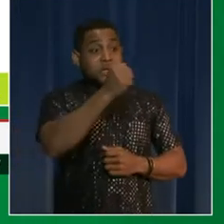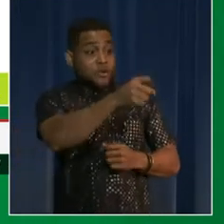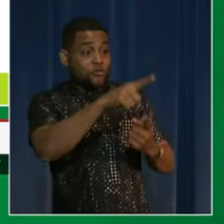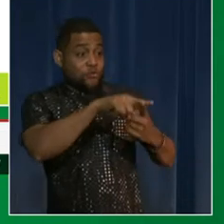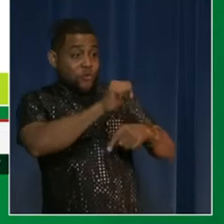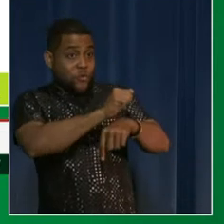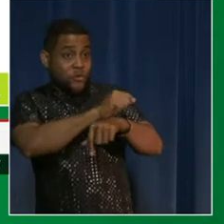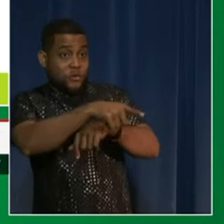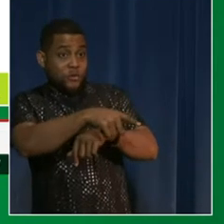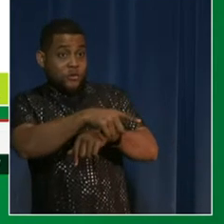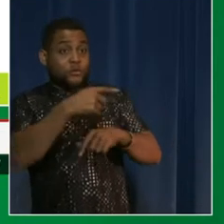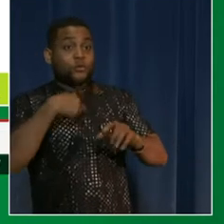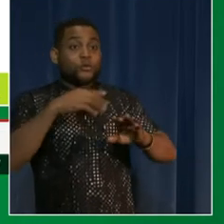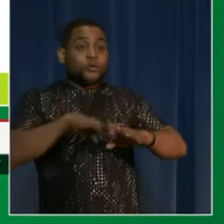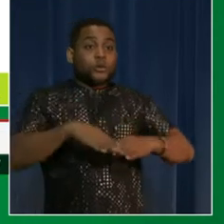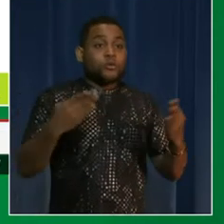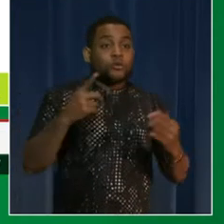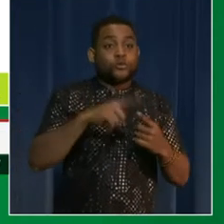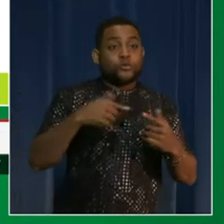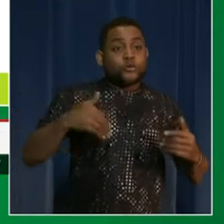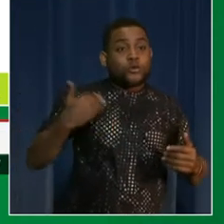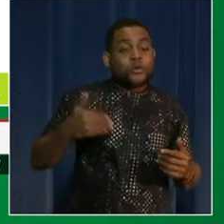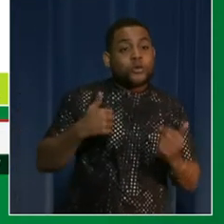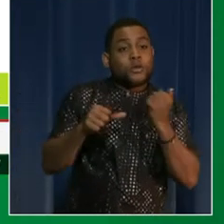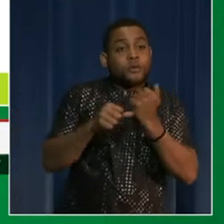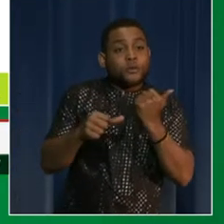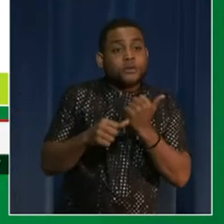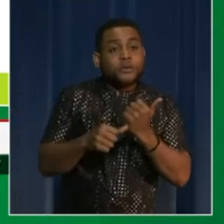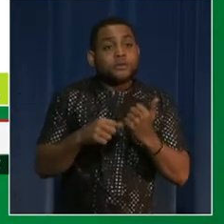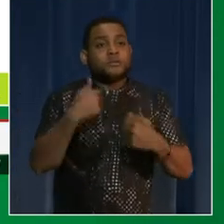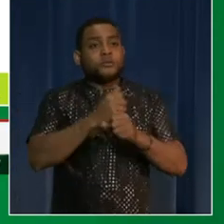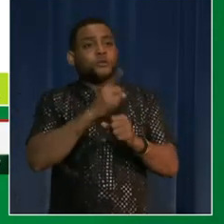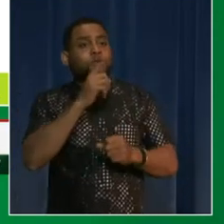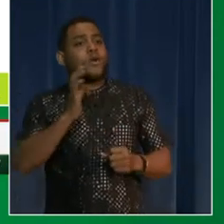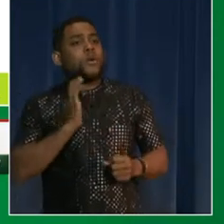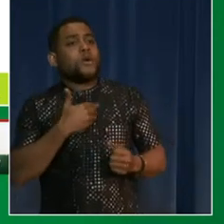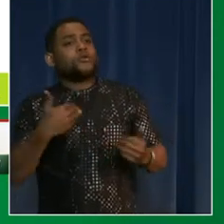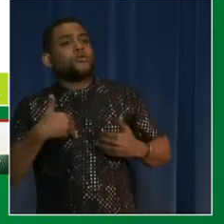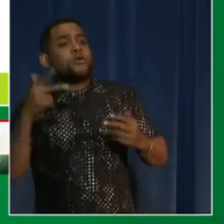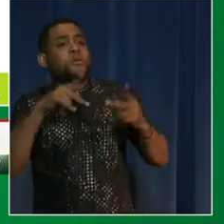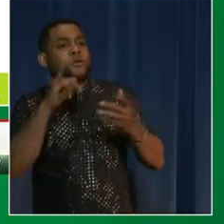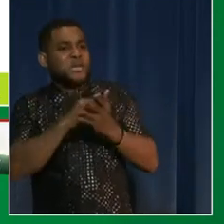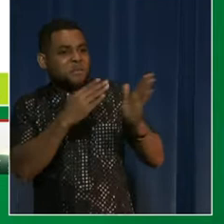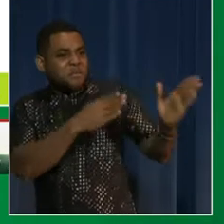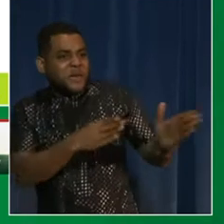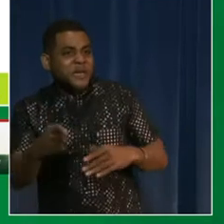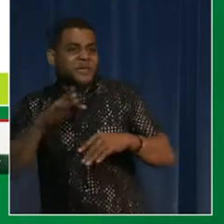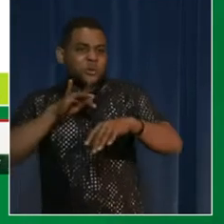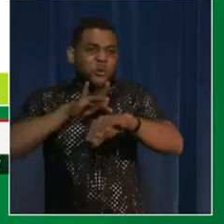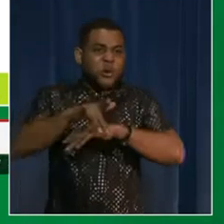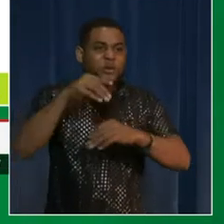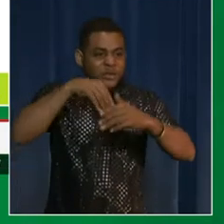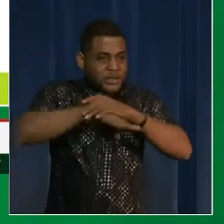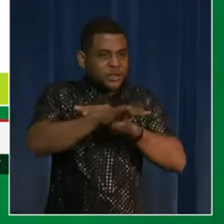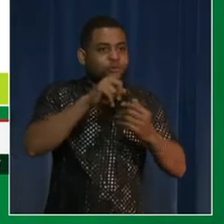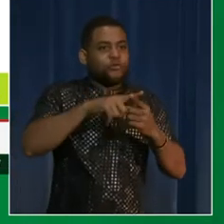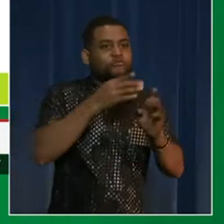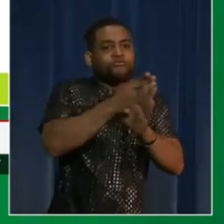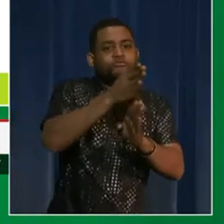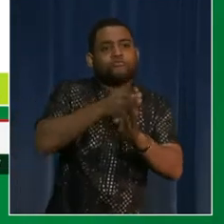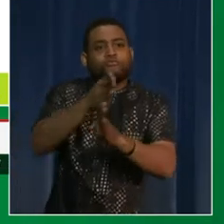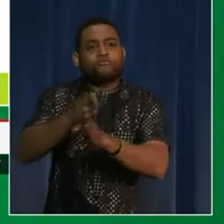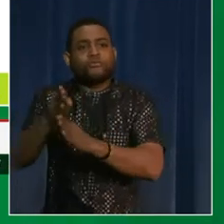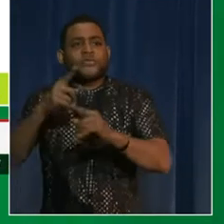to youth apprenticeship, so we can get our young people prepared early to enter into all sorts of